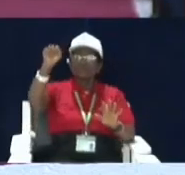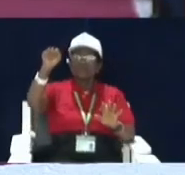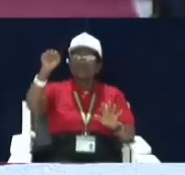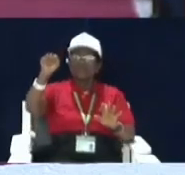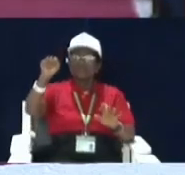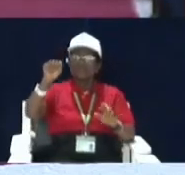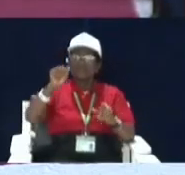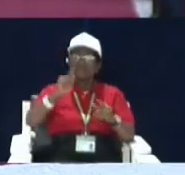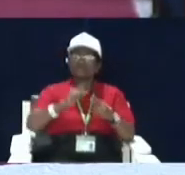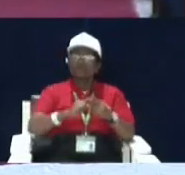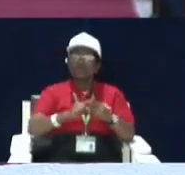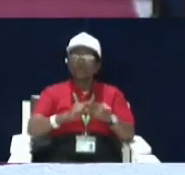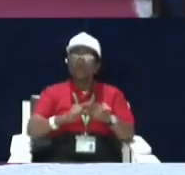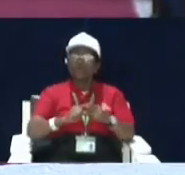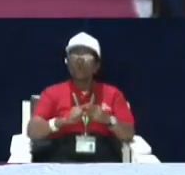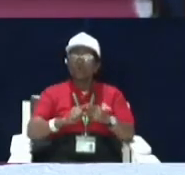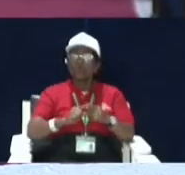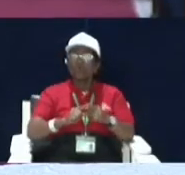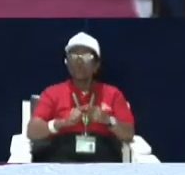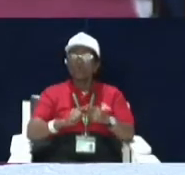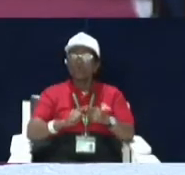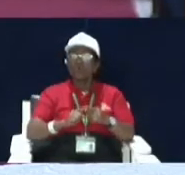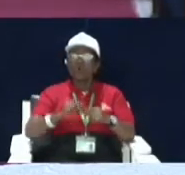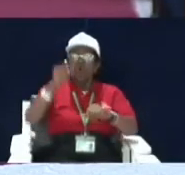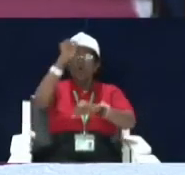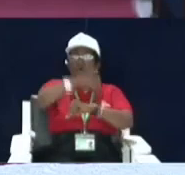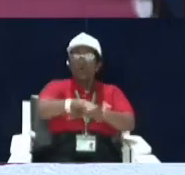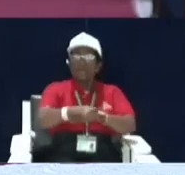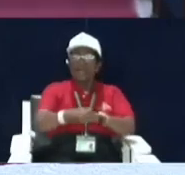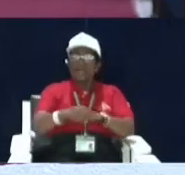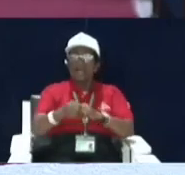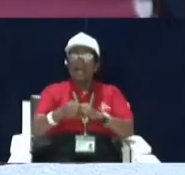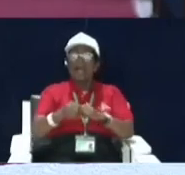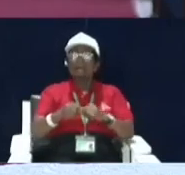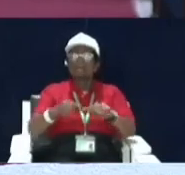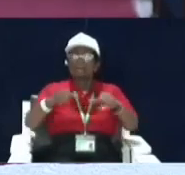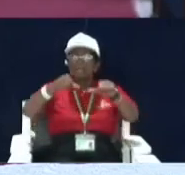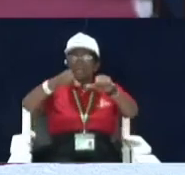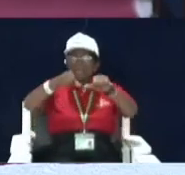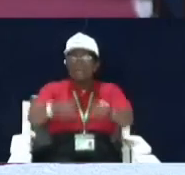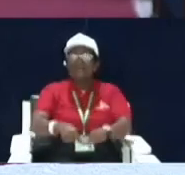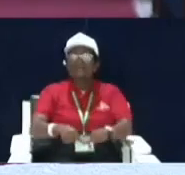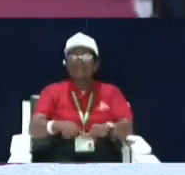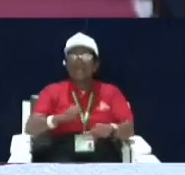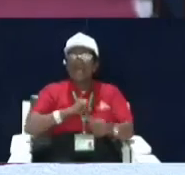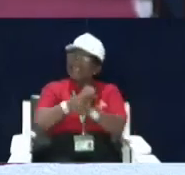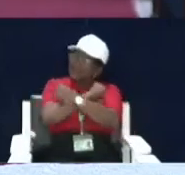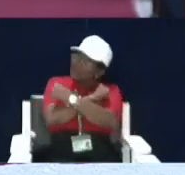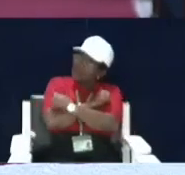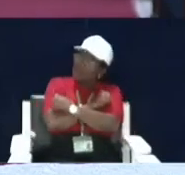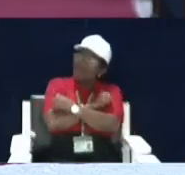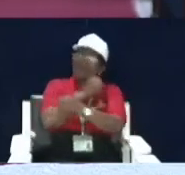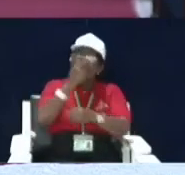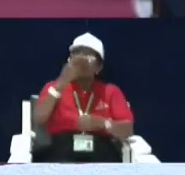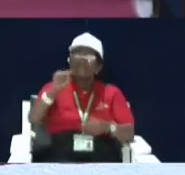subdue permanently his enemies. I love the testimony of